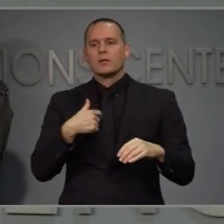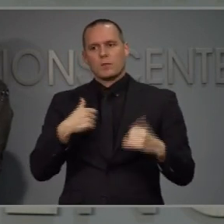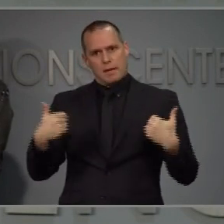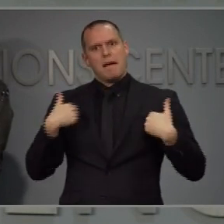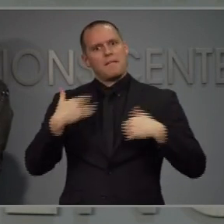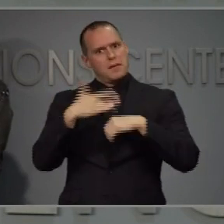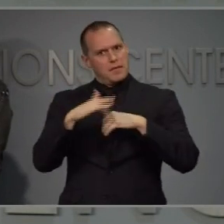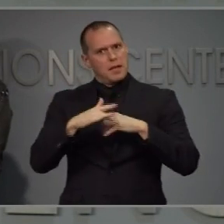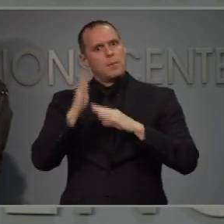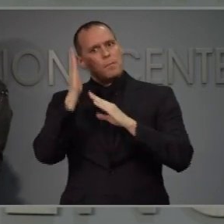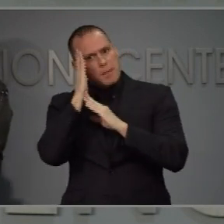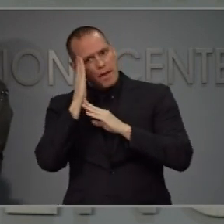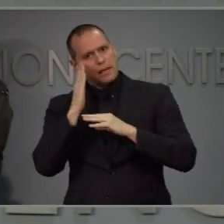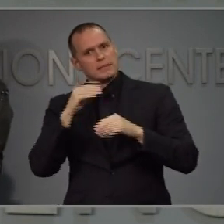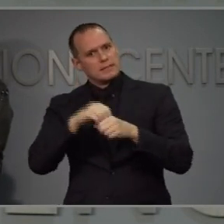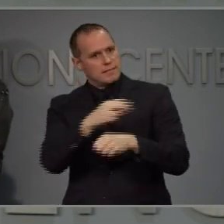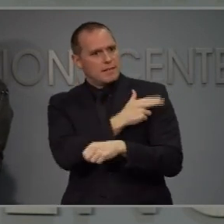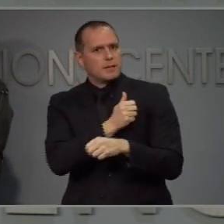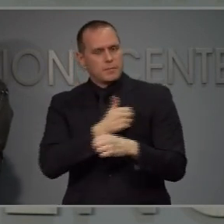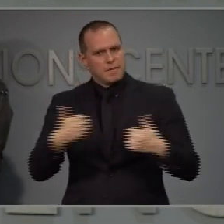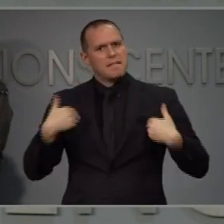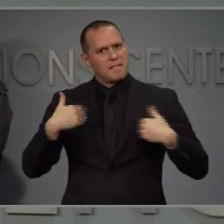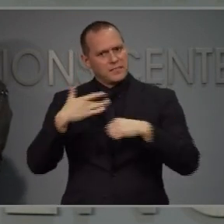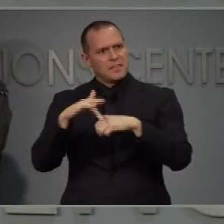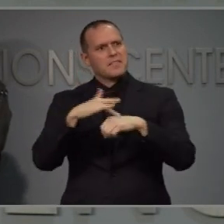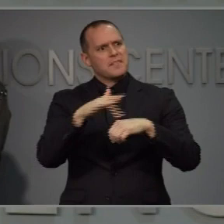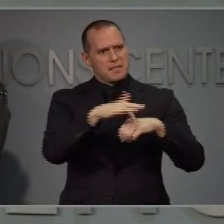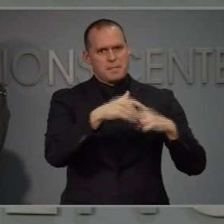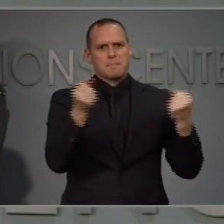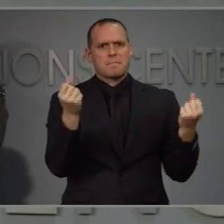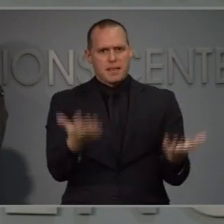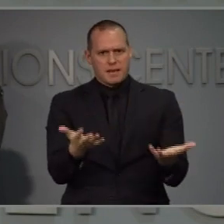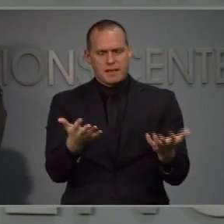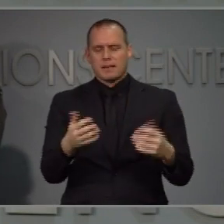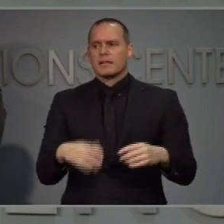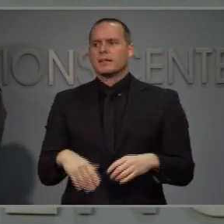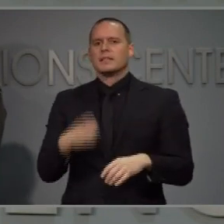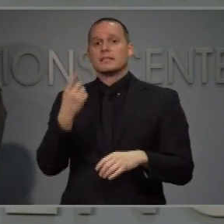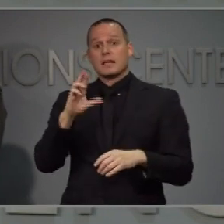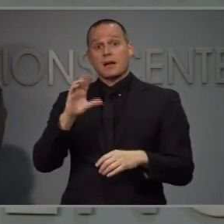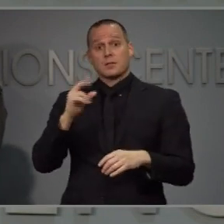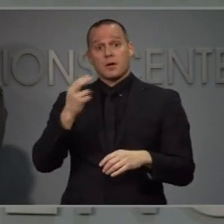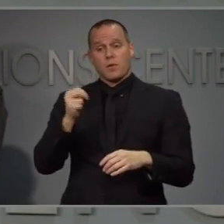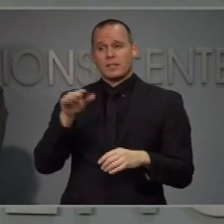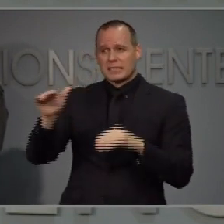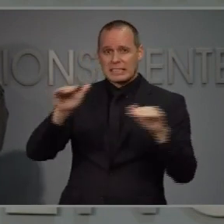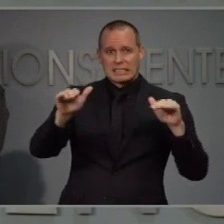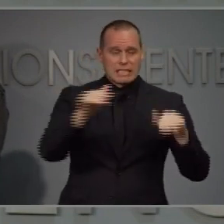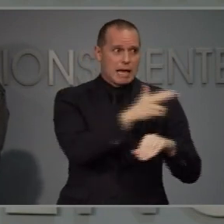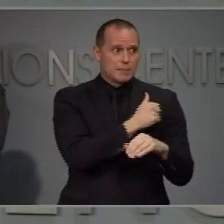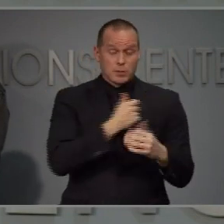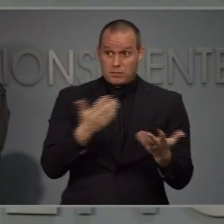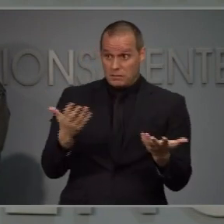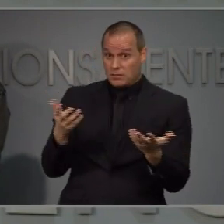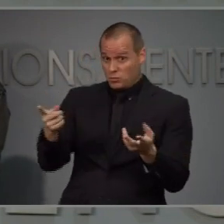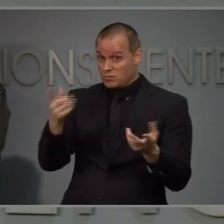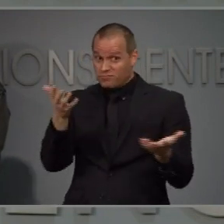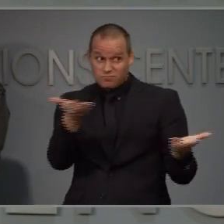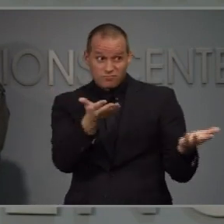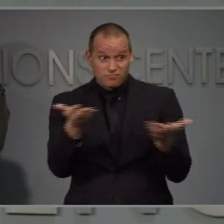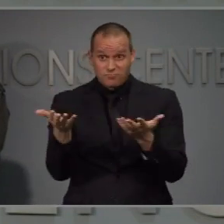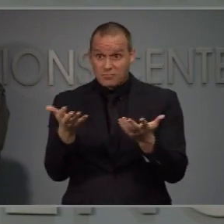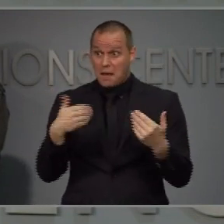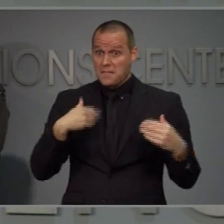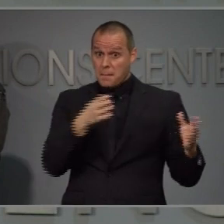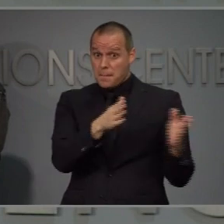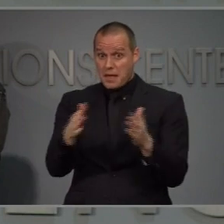the surge. And Dr. Cohen has asked our hospitals to come forward with a plan. When we're talking about elective surgeries, most